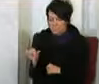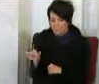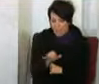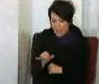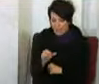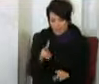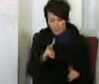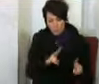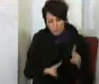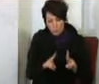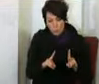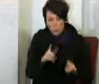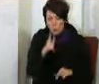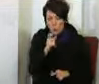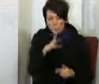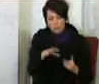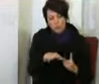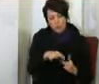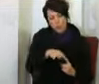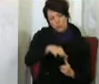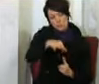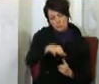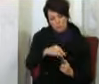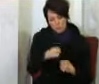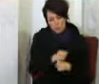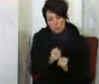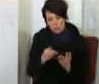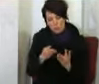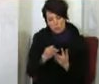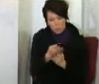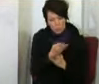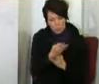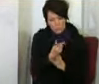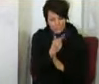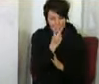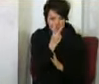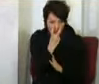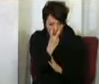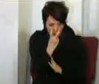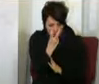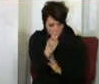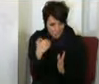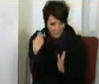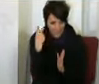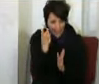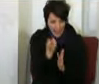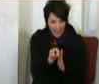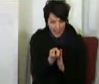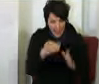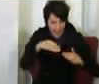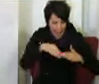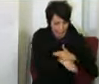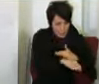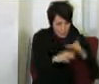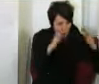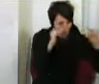people who choose to move through our doubt into hope, into